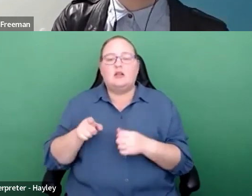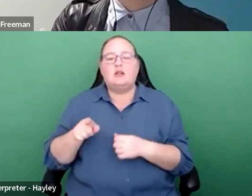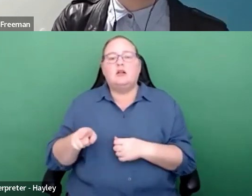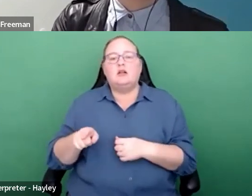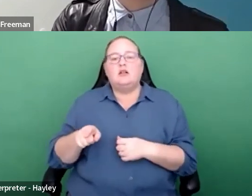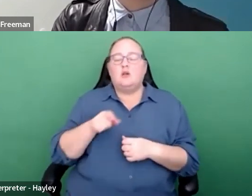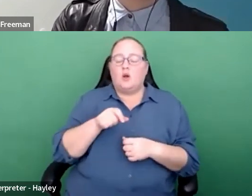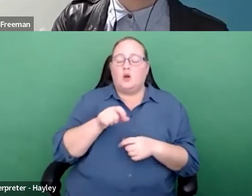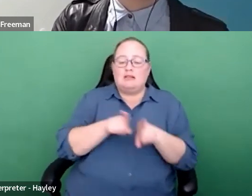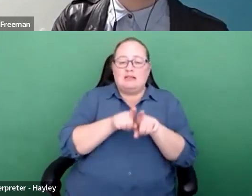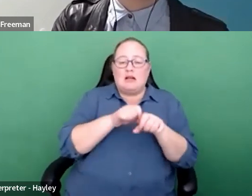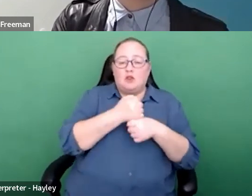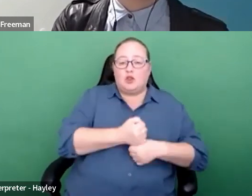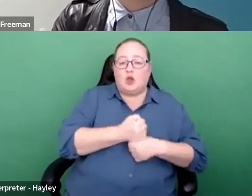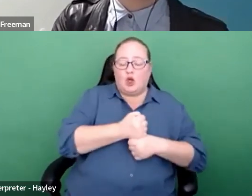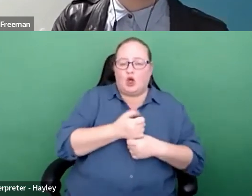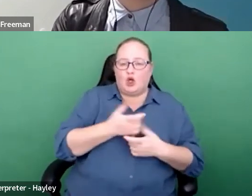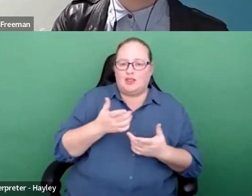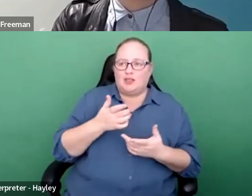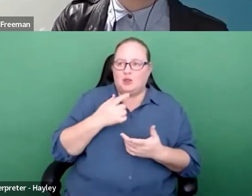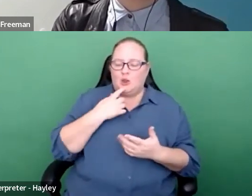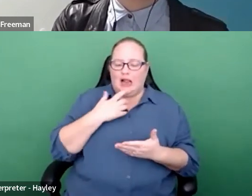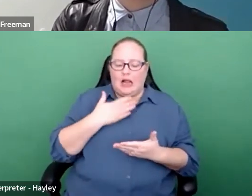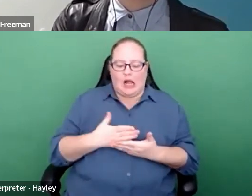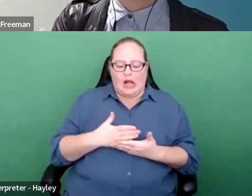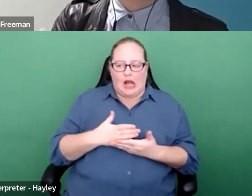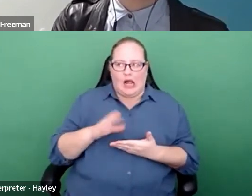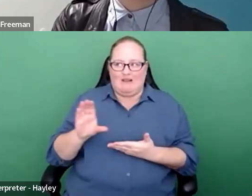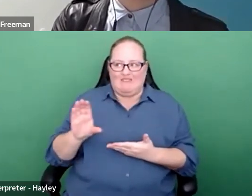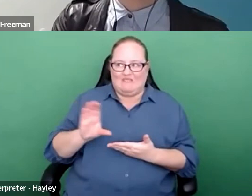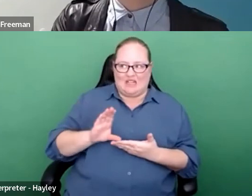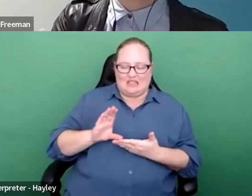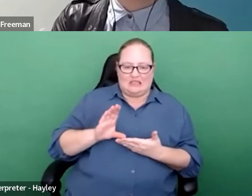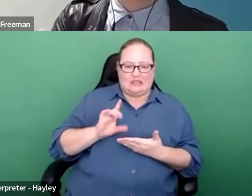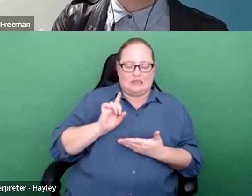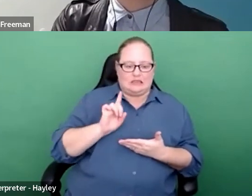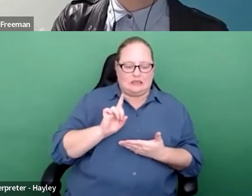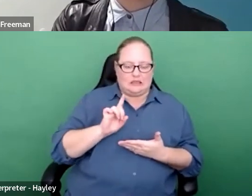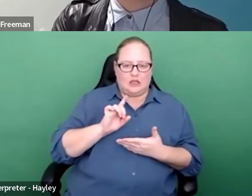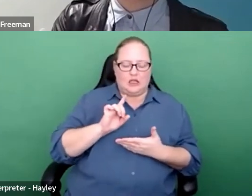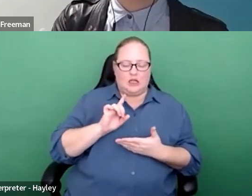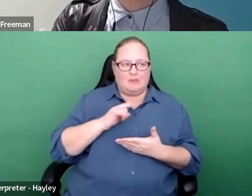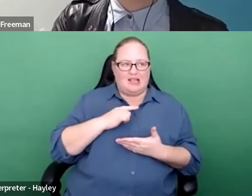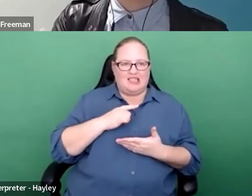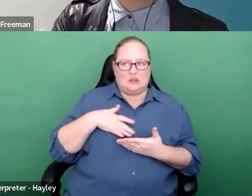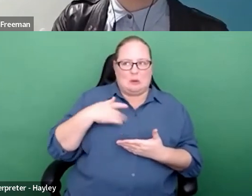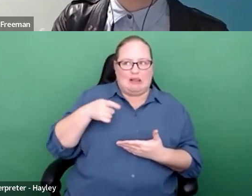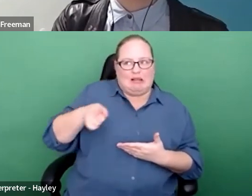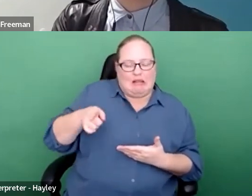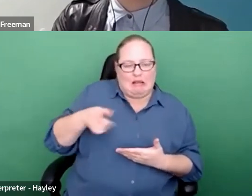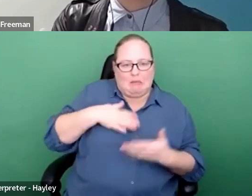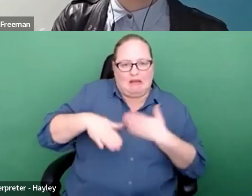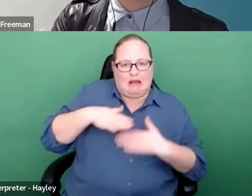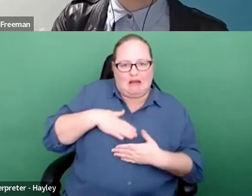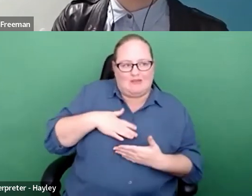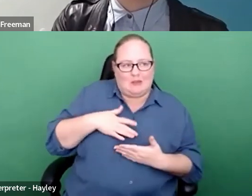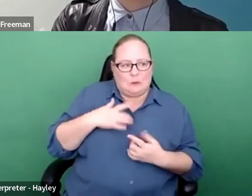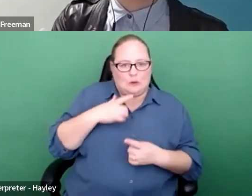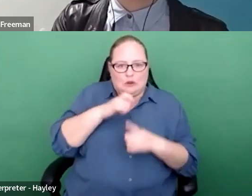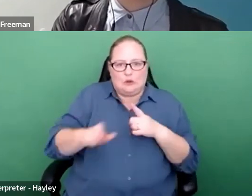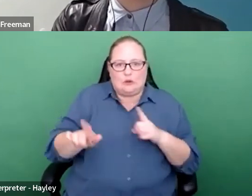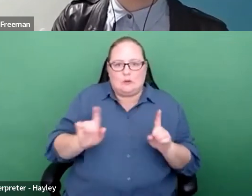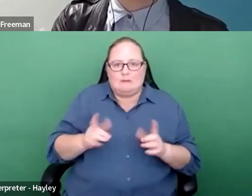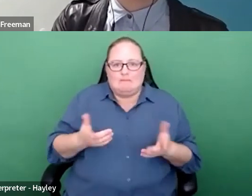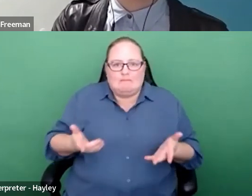ambivalence, right? Like, what do you do when someone's funding you, but at the same time you don't like what they do? It's that kind of thing. And in terms of how do these